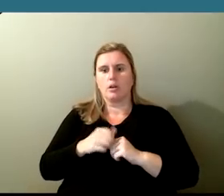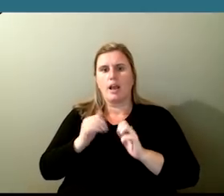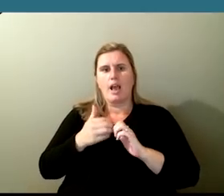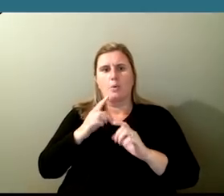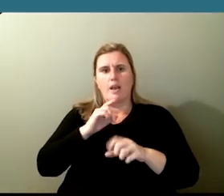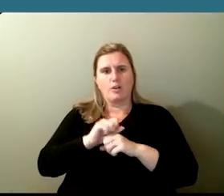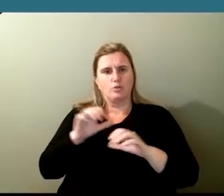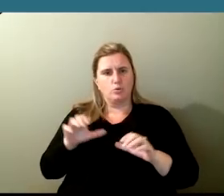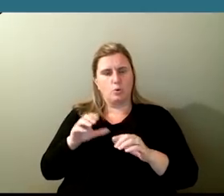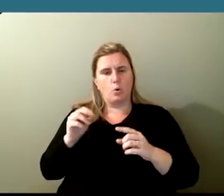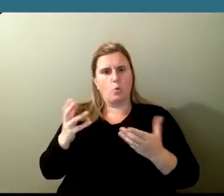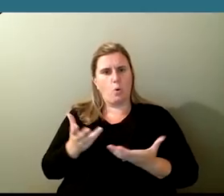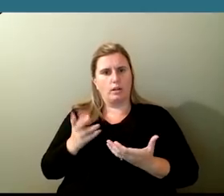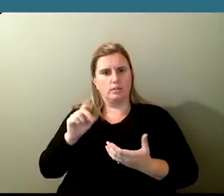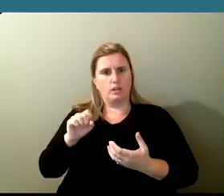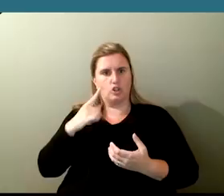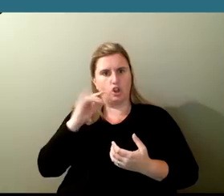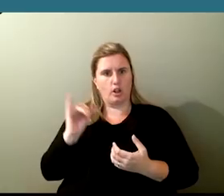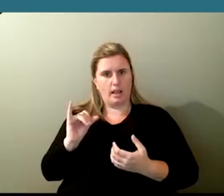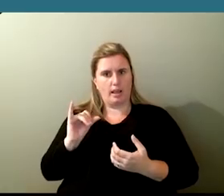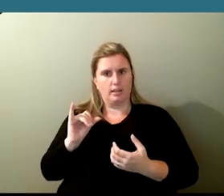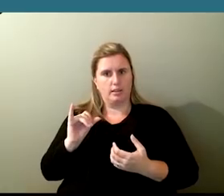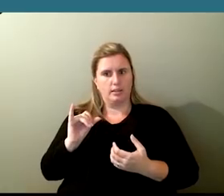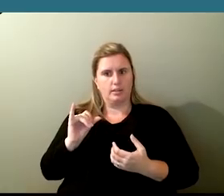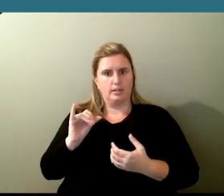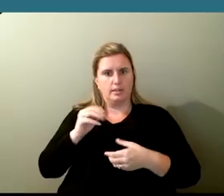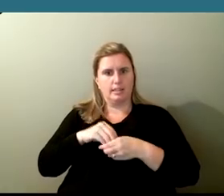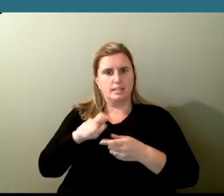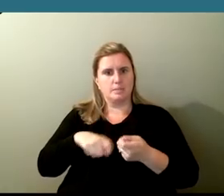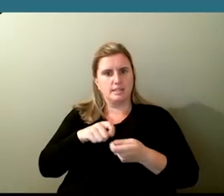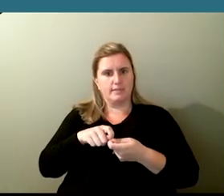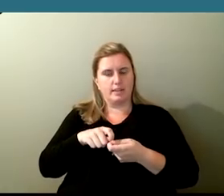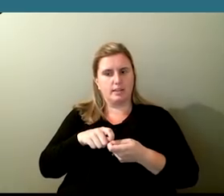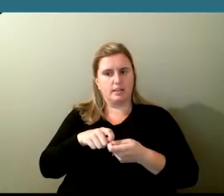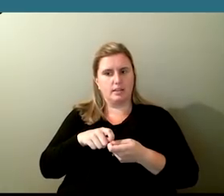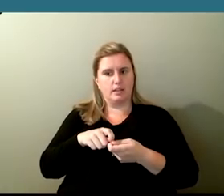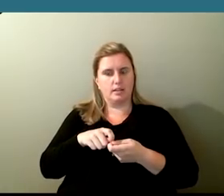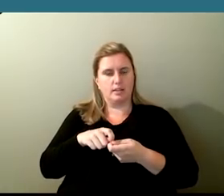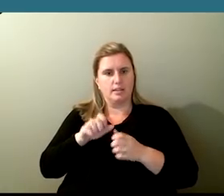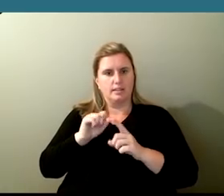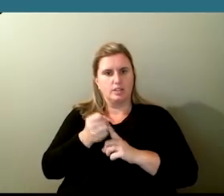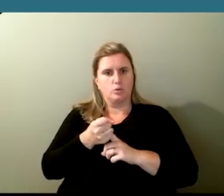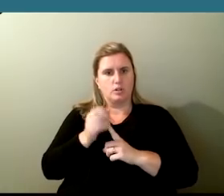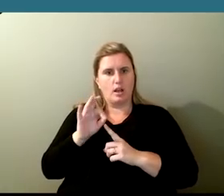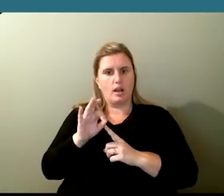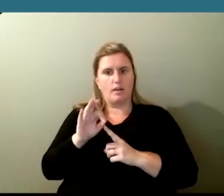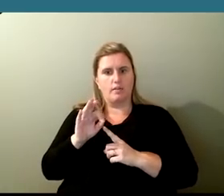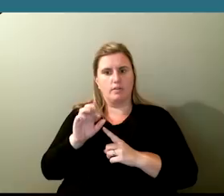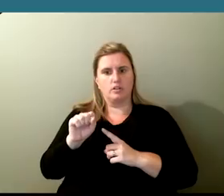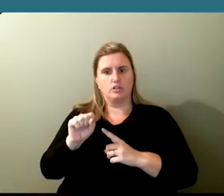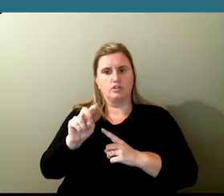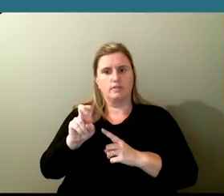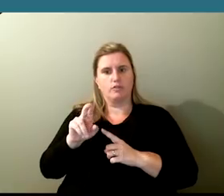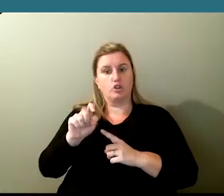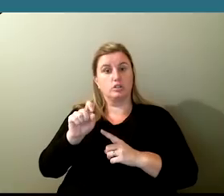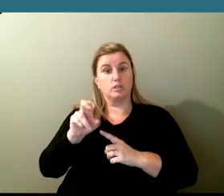or what does it look like in the specific case of Sturtson and Carr,